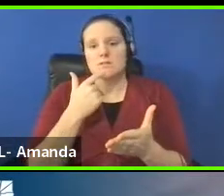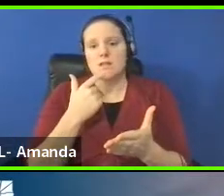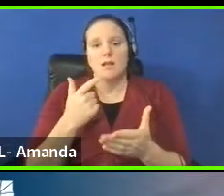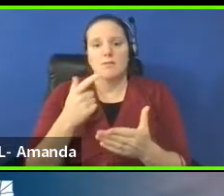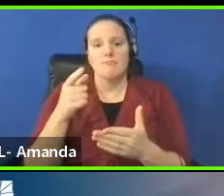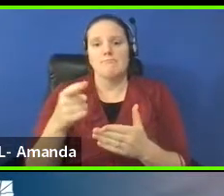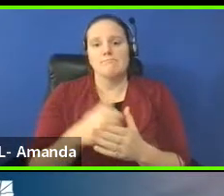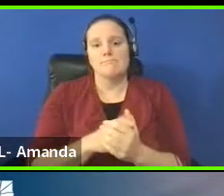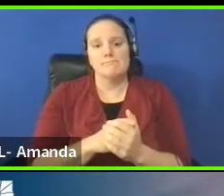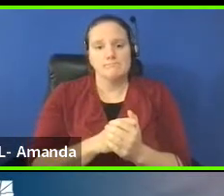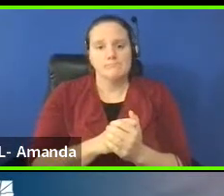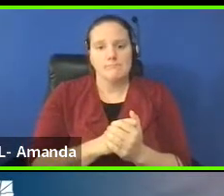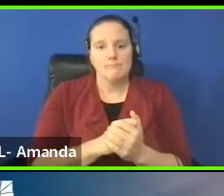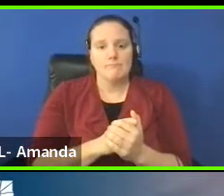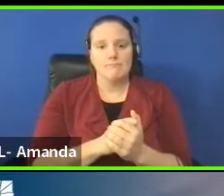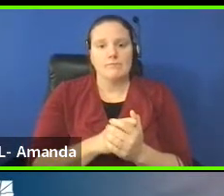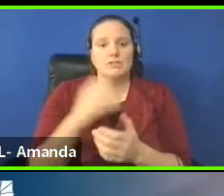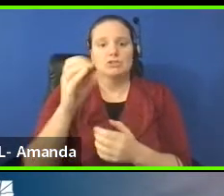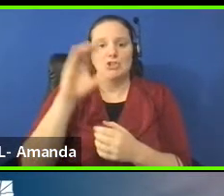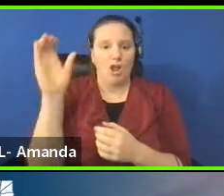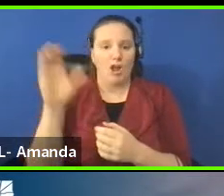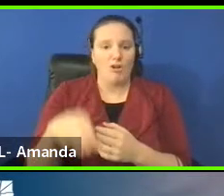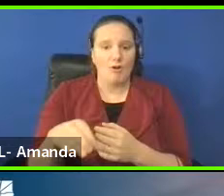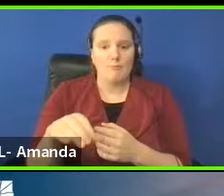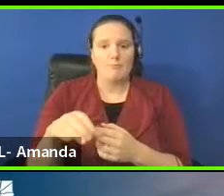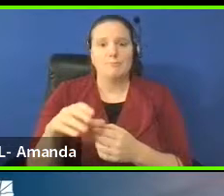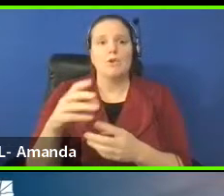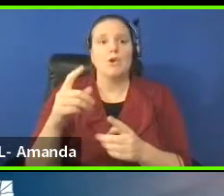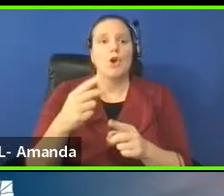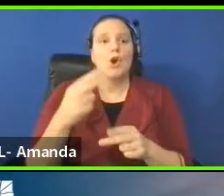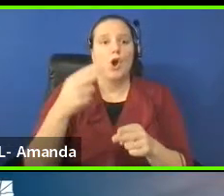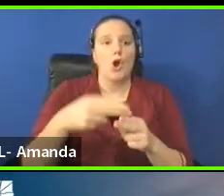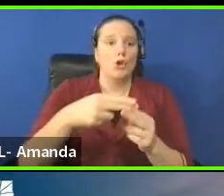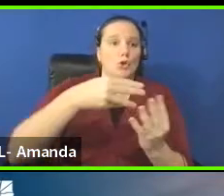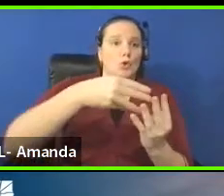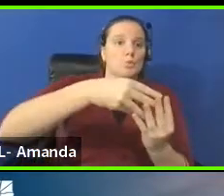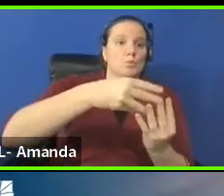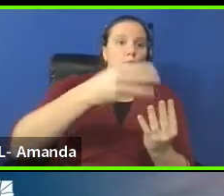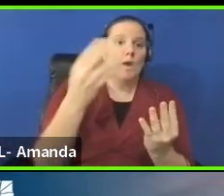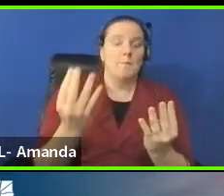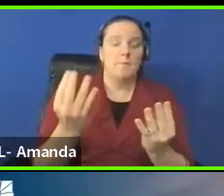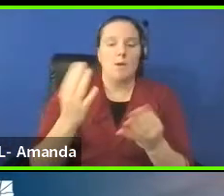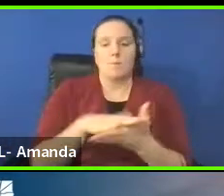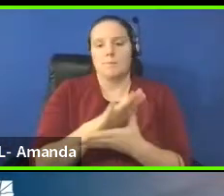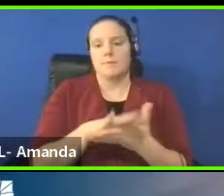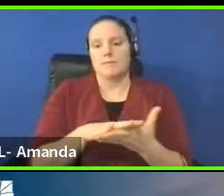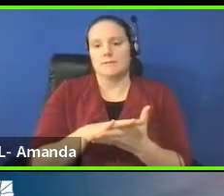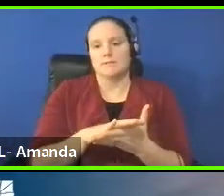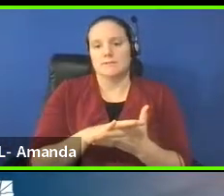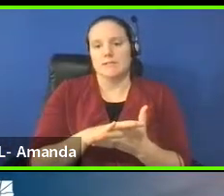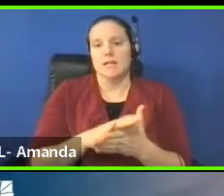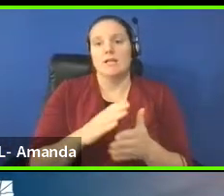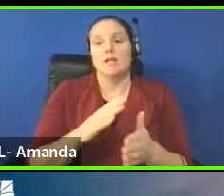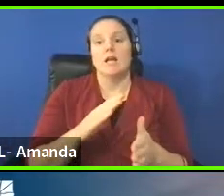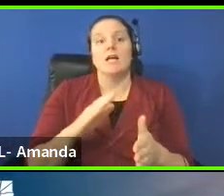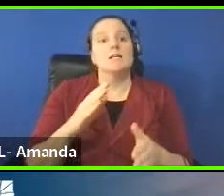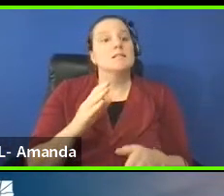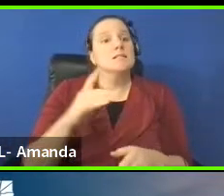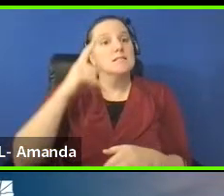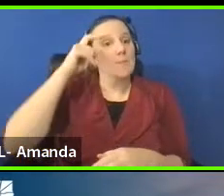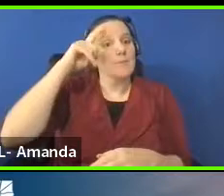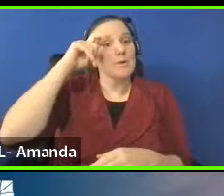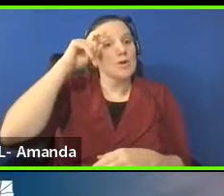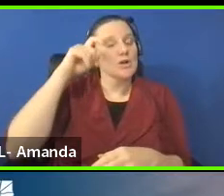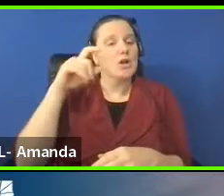in Chicago on the south side. It's called Rainbow Beach because during the summer, the Congo players are out there playing their music all